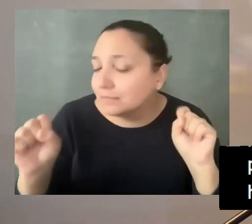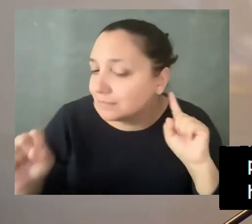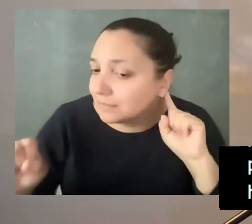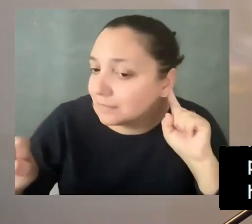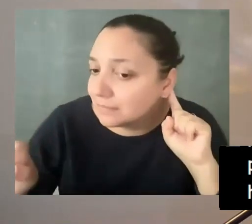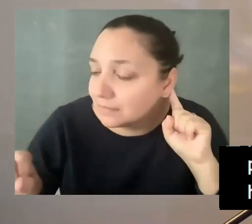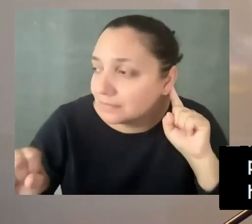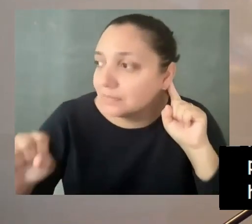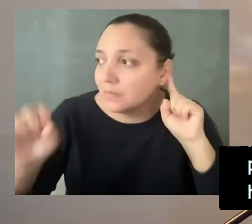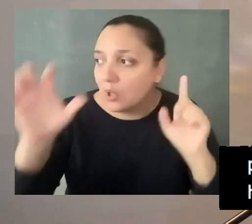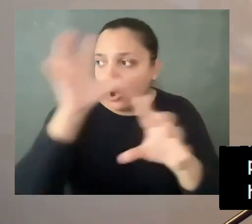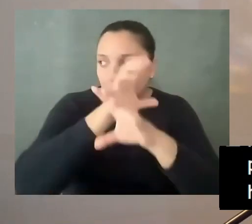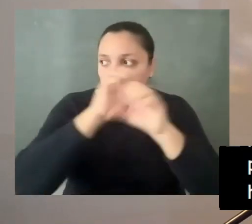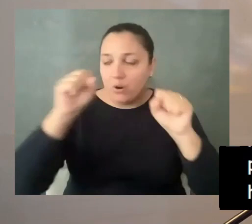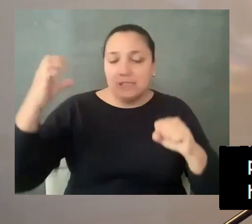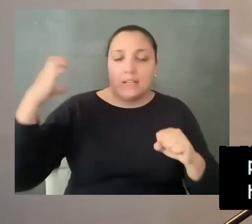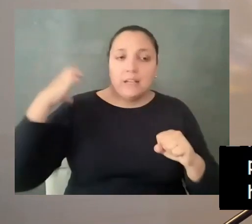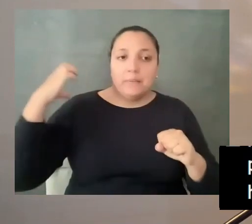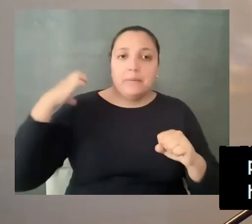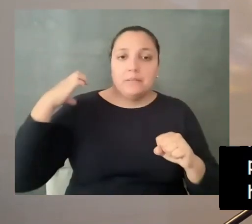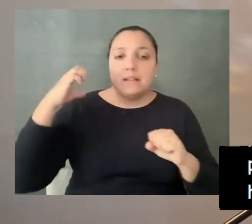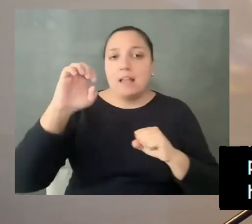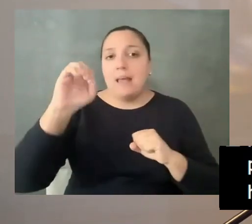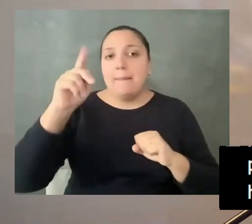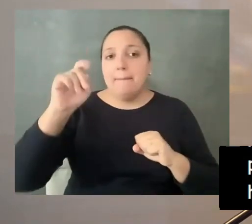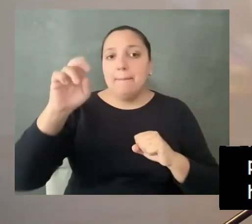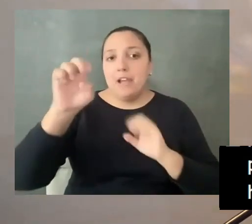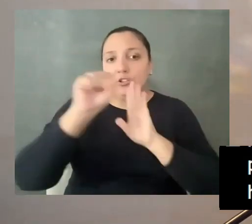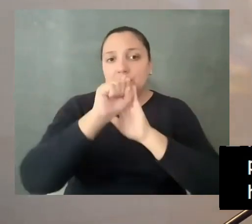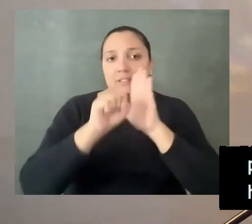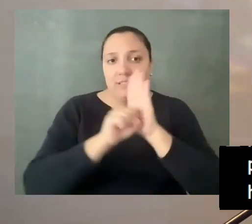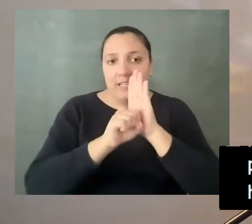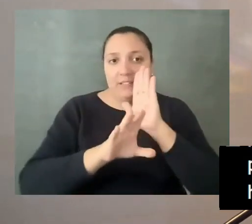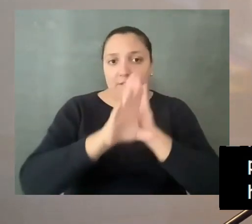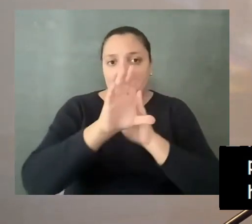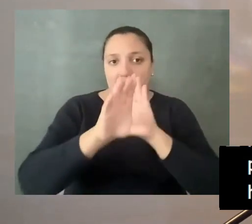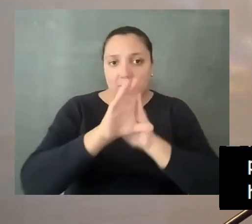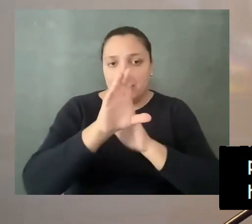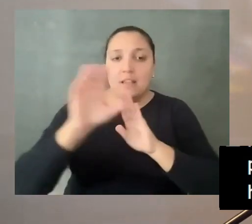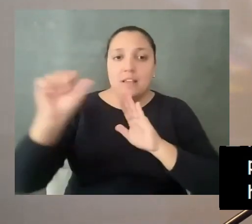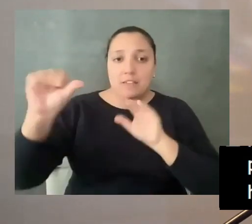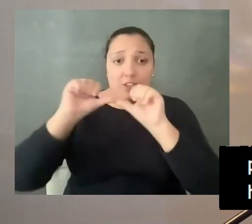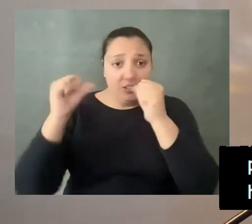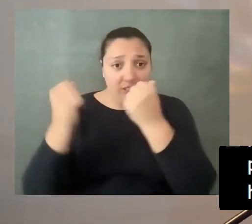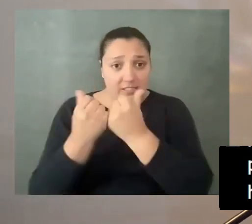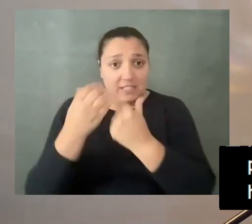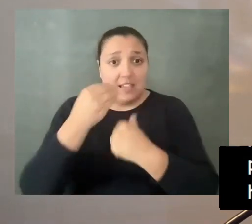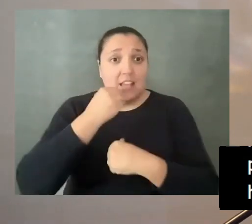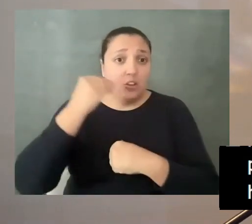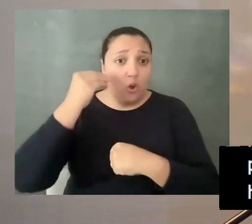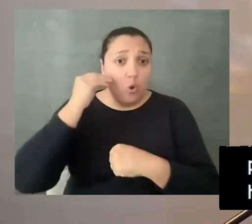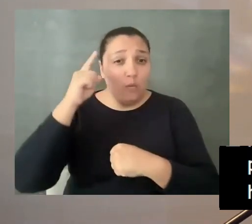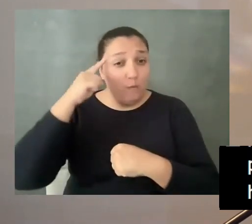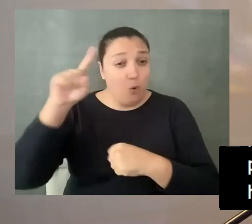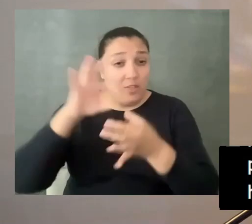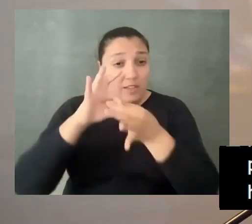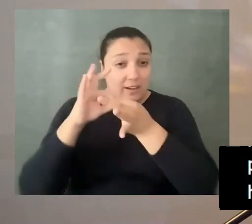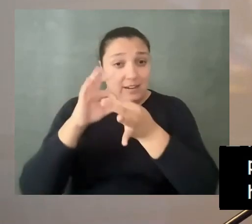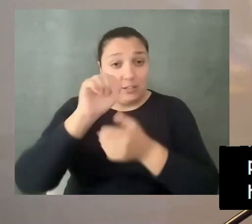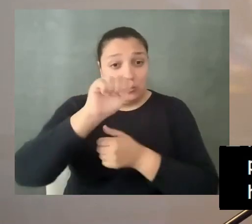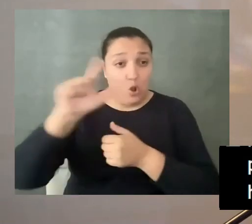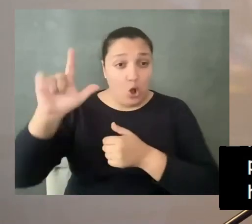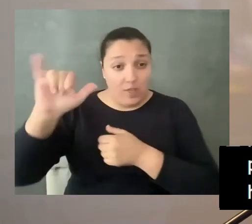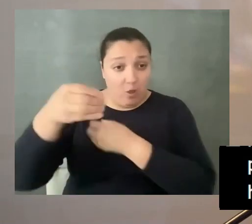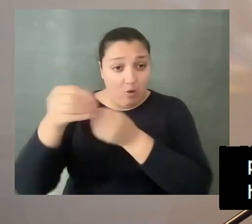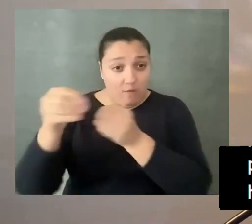President, CEO, and Commissioner of Empire State Development, which is New York State's economic development agency and home of the ConnectALL office. For all